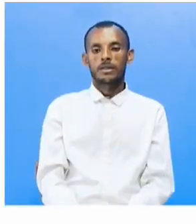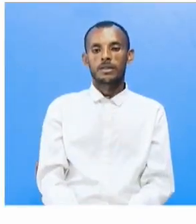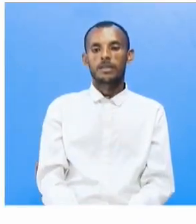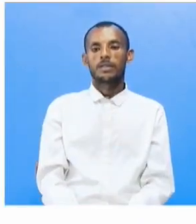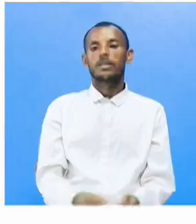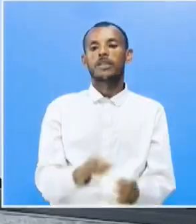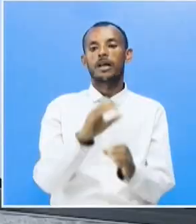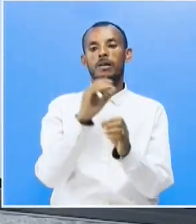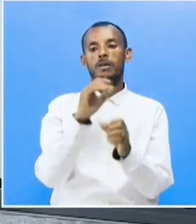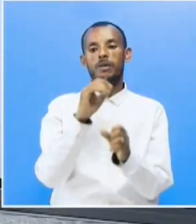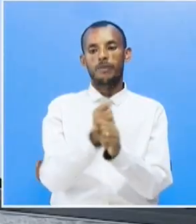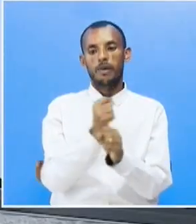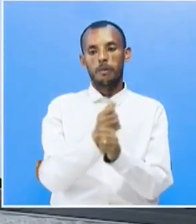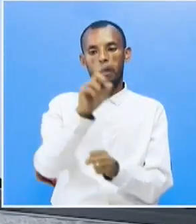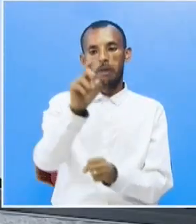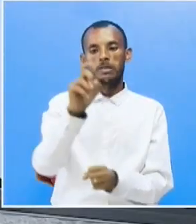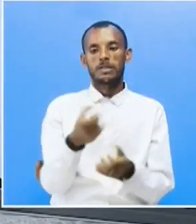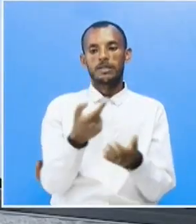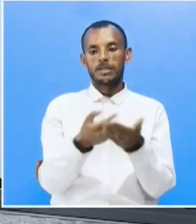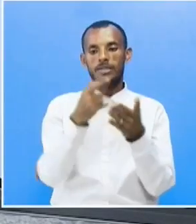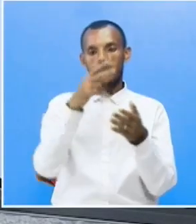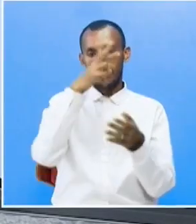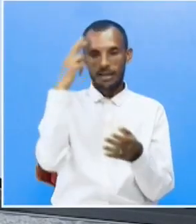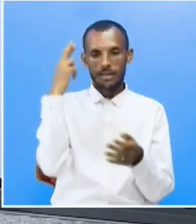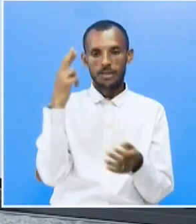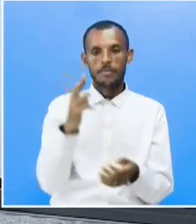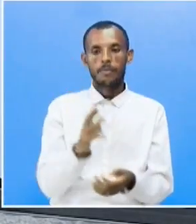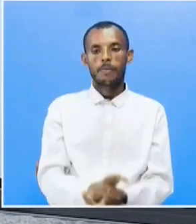this. In this case,